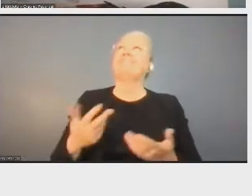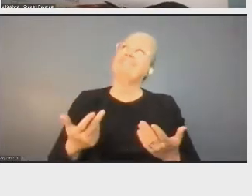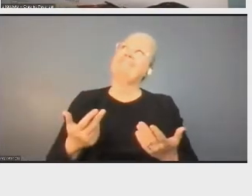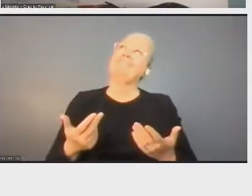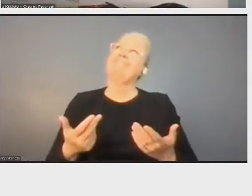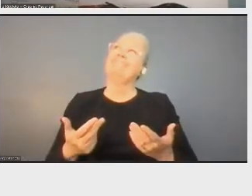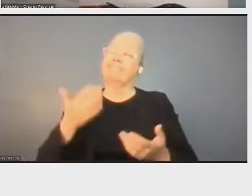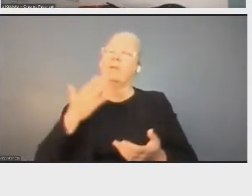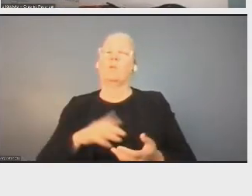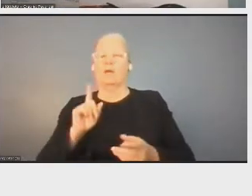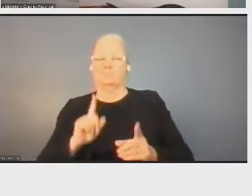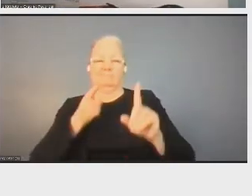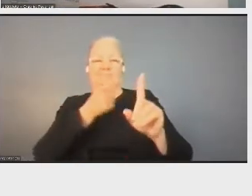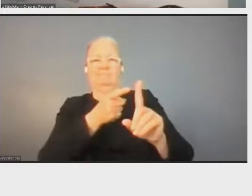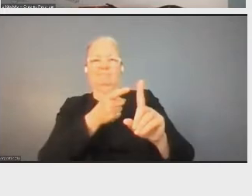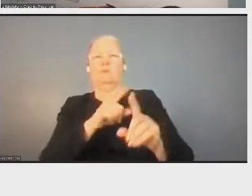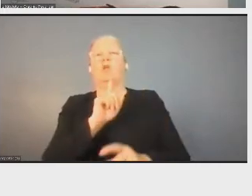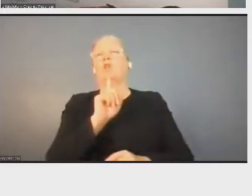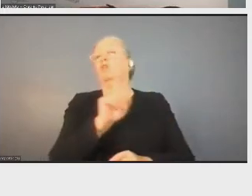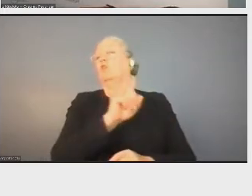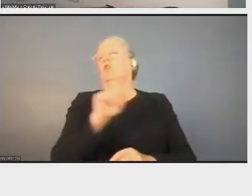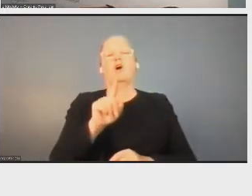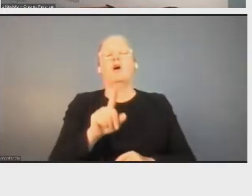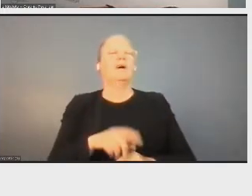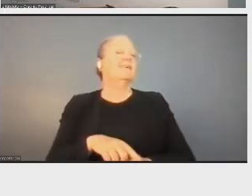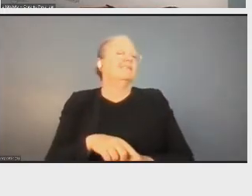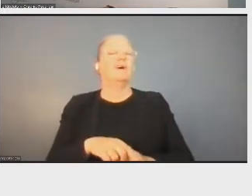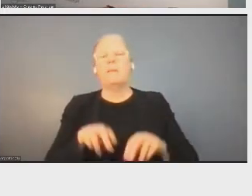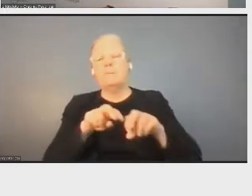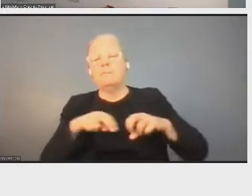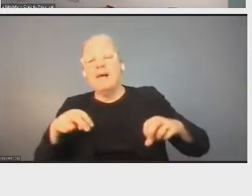it's not just one single panel of any topic of